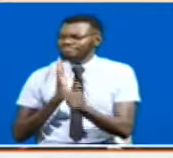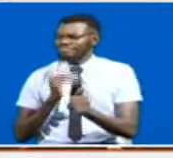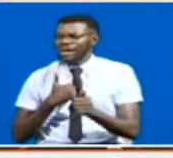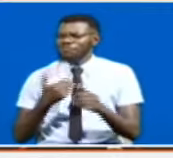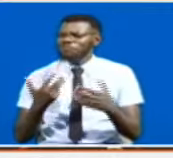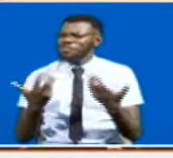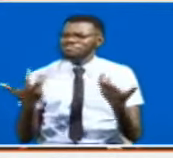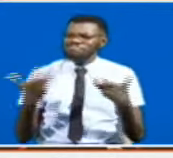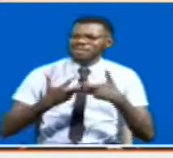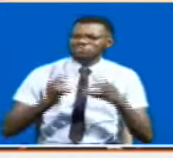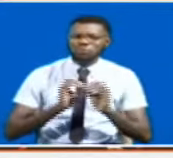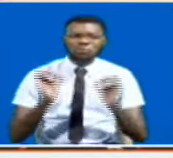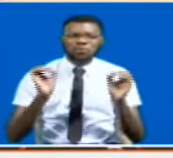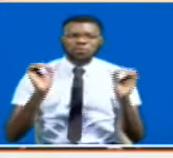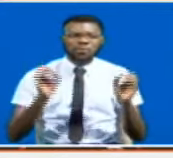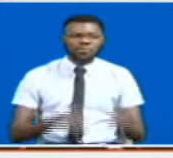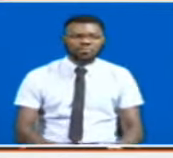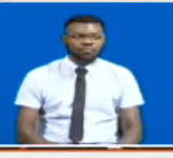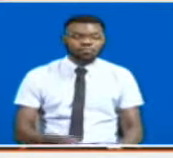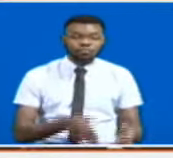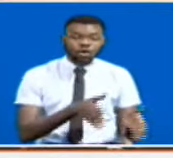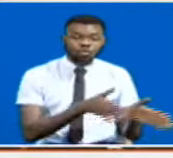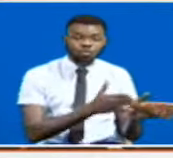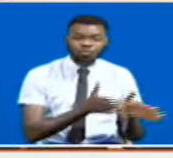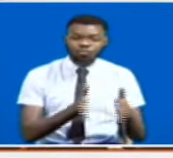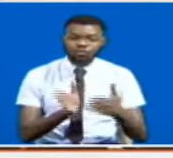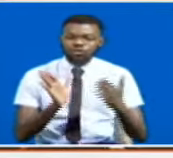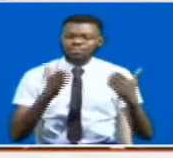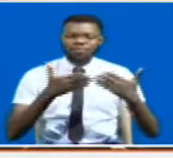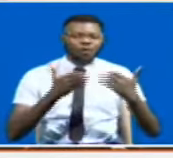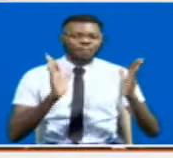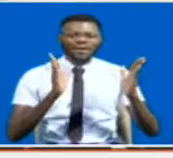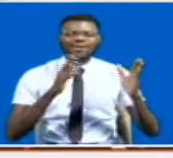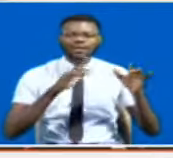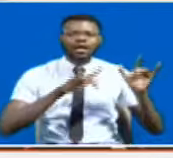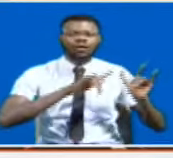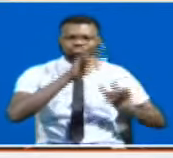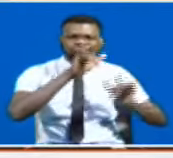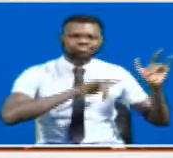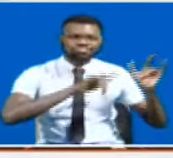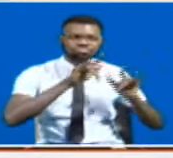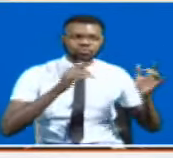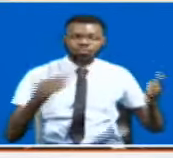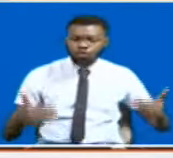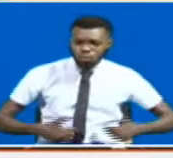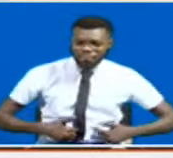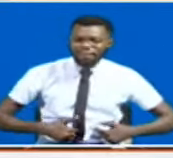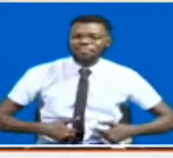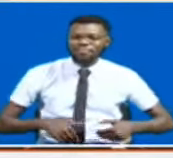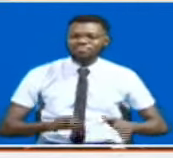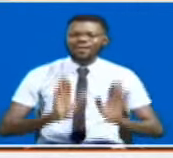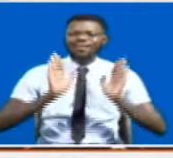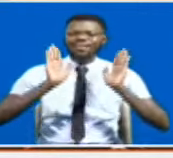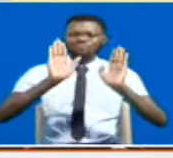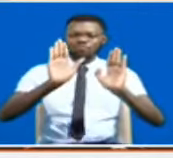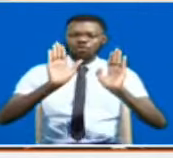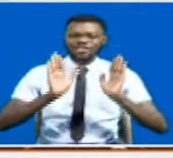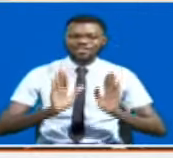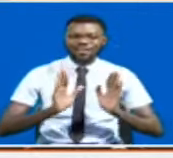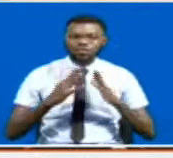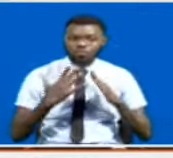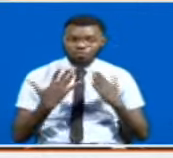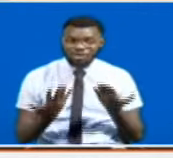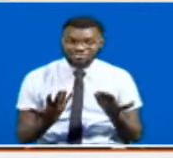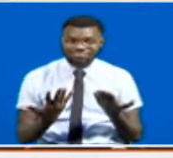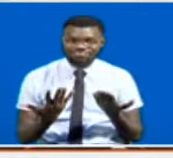abroad for these opportunities to be opened up to our Kenyan youth, it is imperative, it is critical